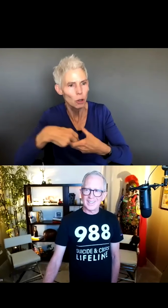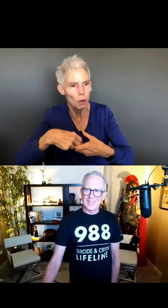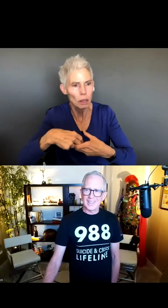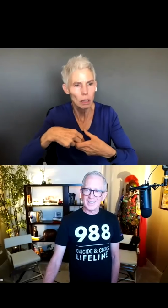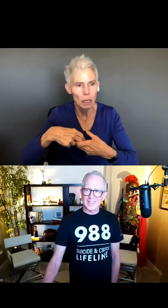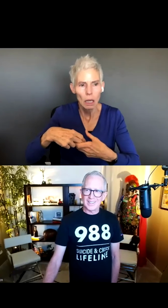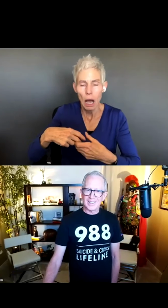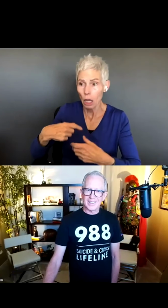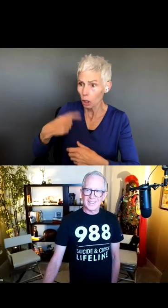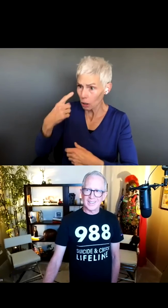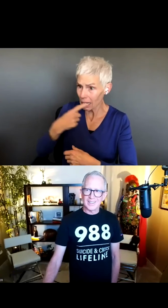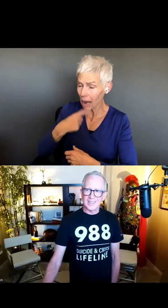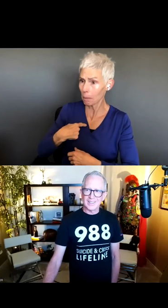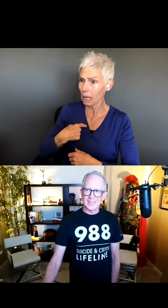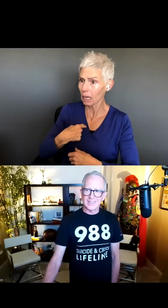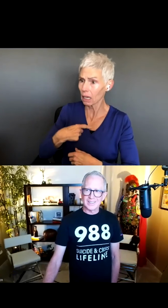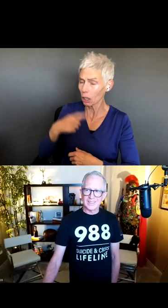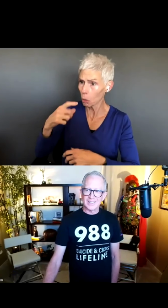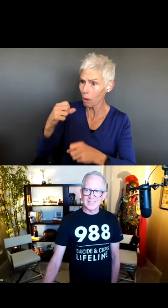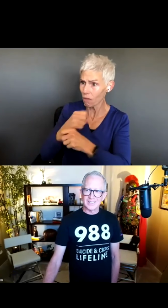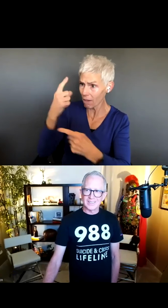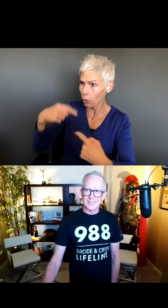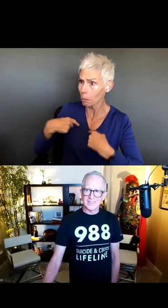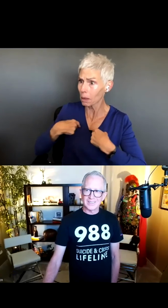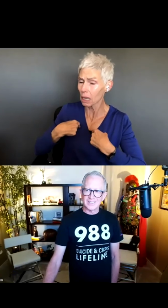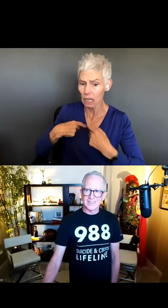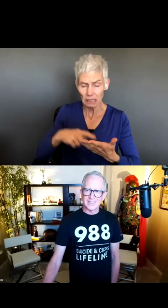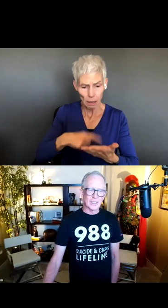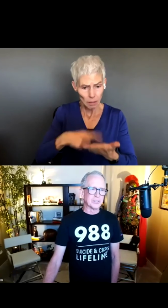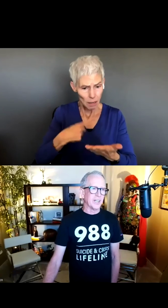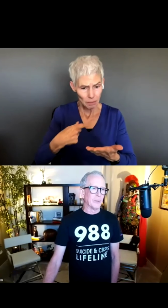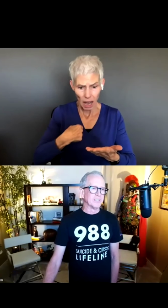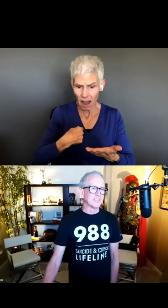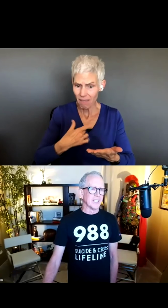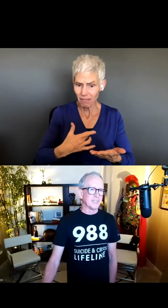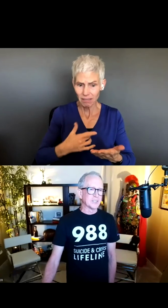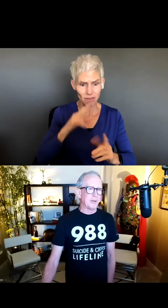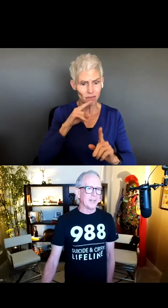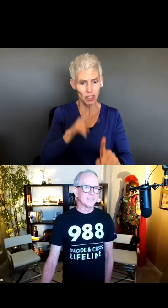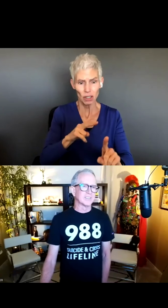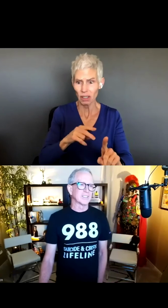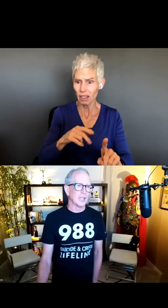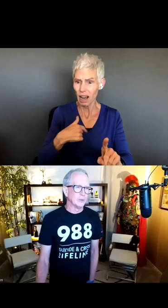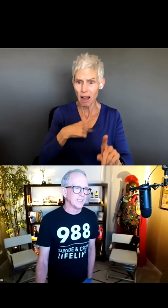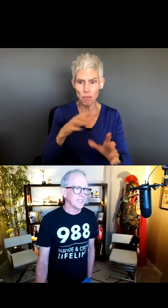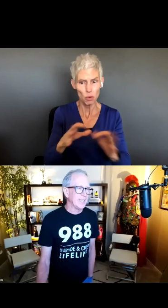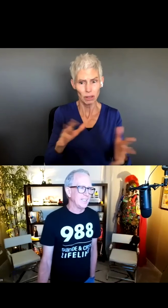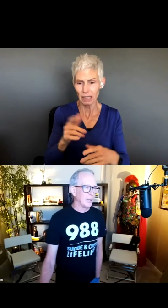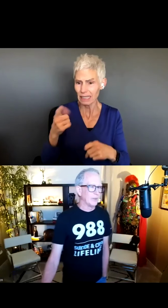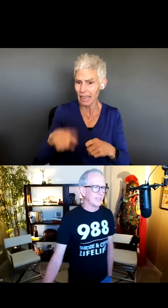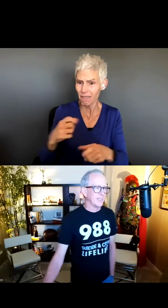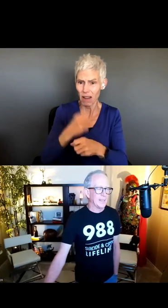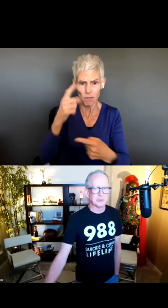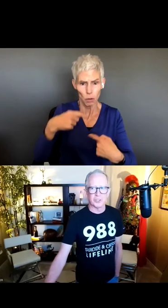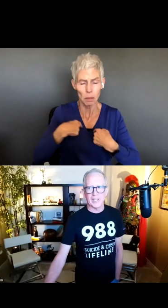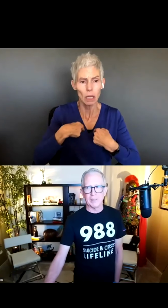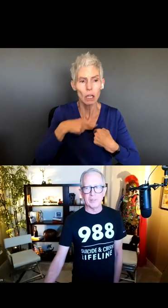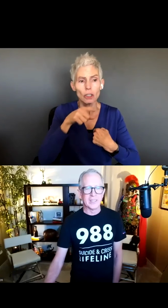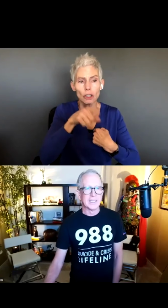fighting for, even on the days that I don't think I am. So Sarah was the lived experience closing keynote